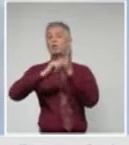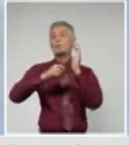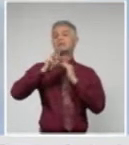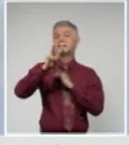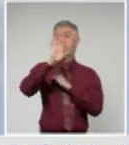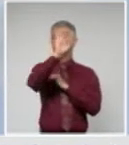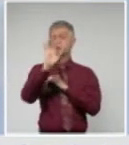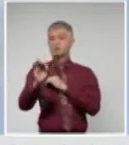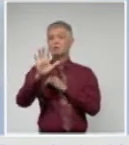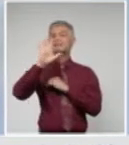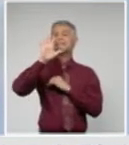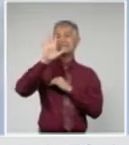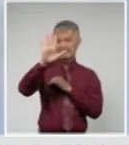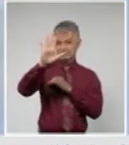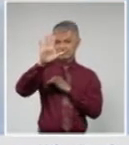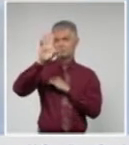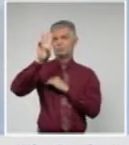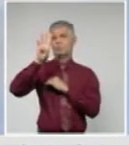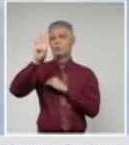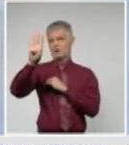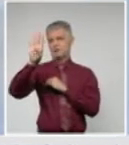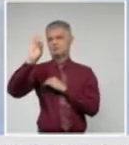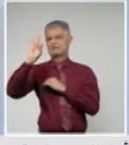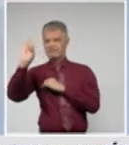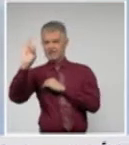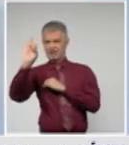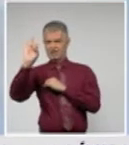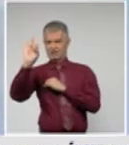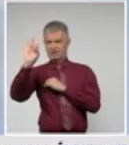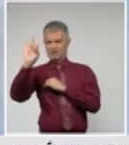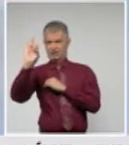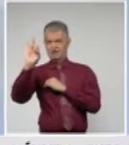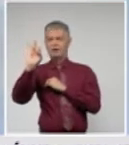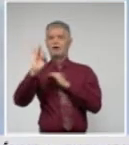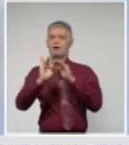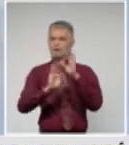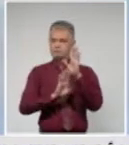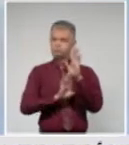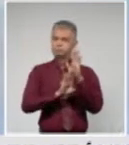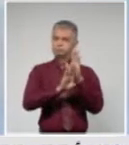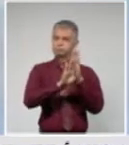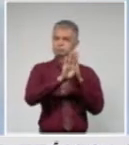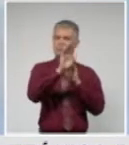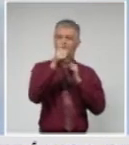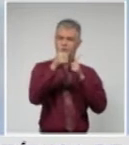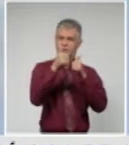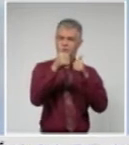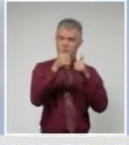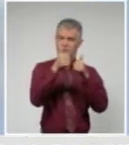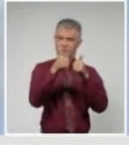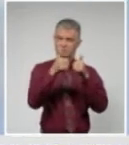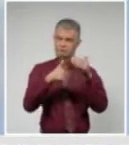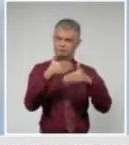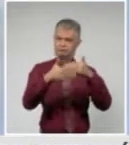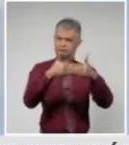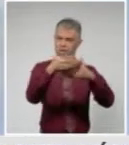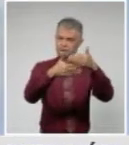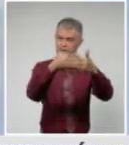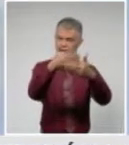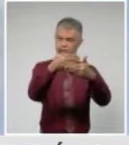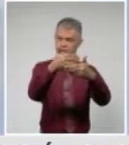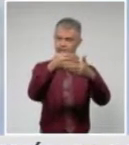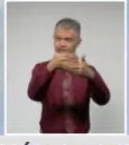stable. Yesterday, as I mentioned, 2 people died as a result of the virus, meaning that